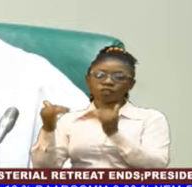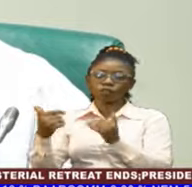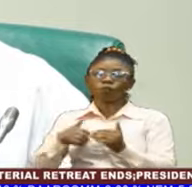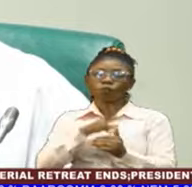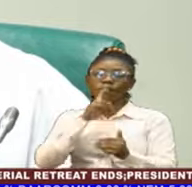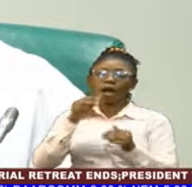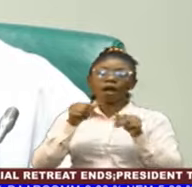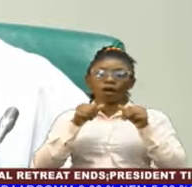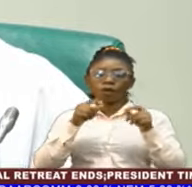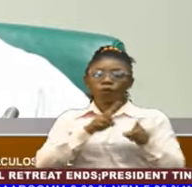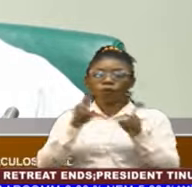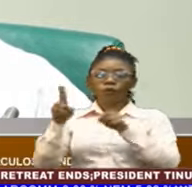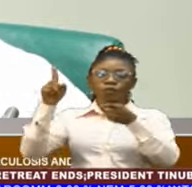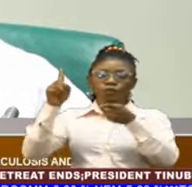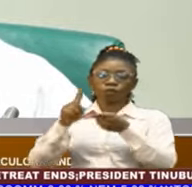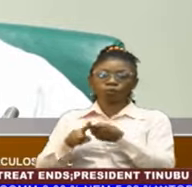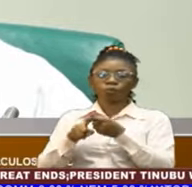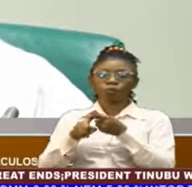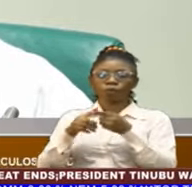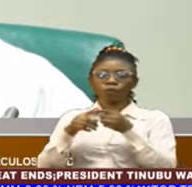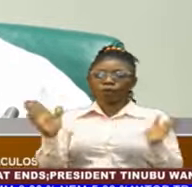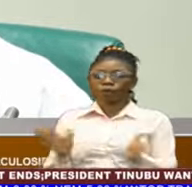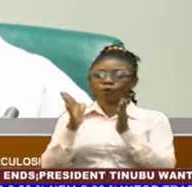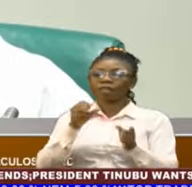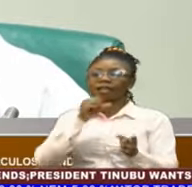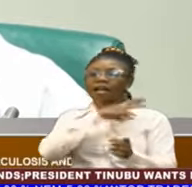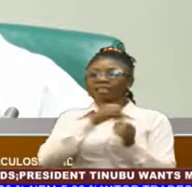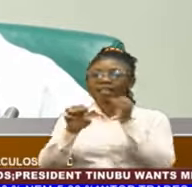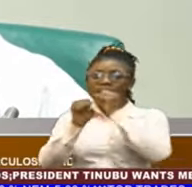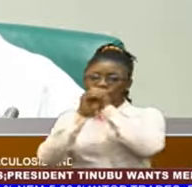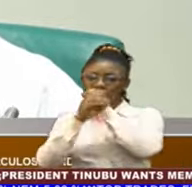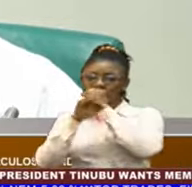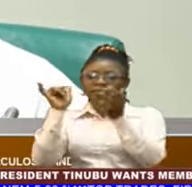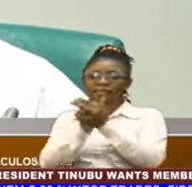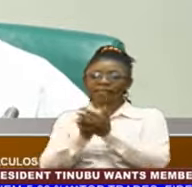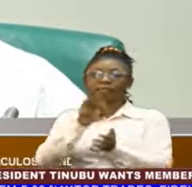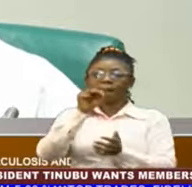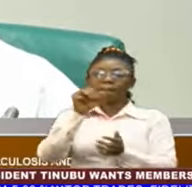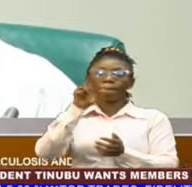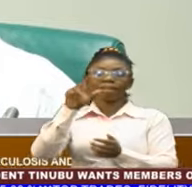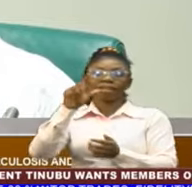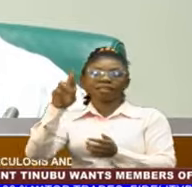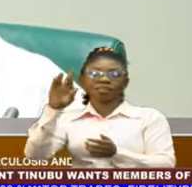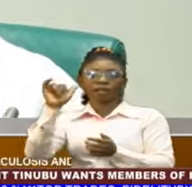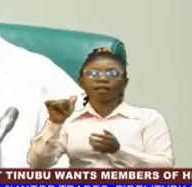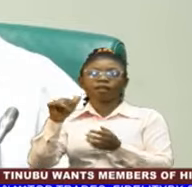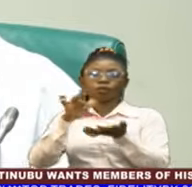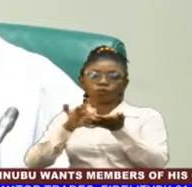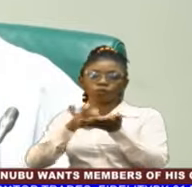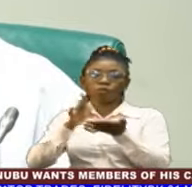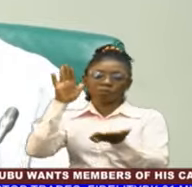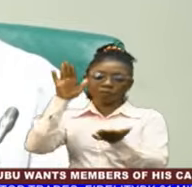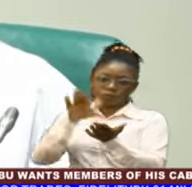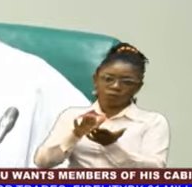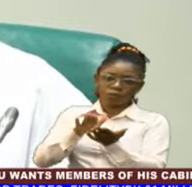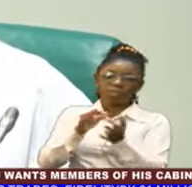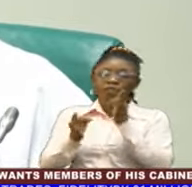push and advocate that malaria drugs be subsidized, if not made